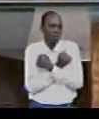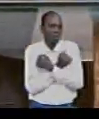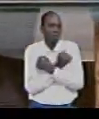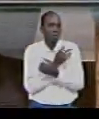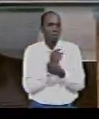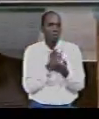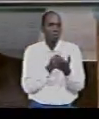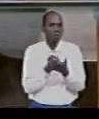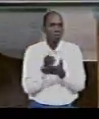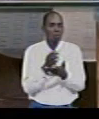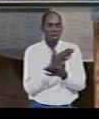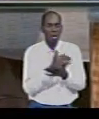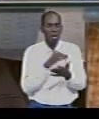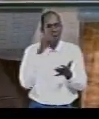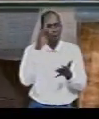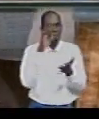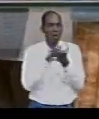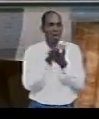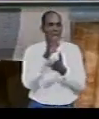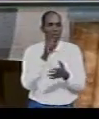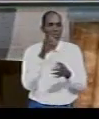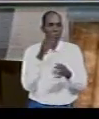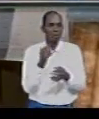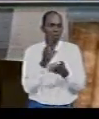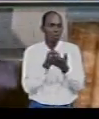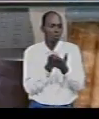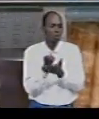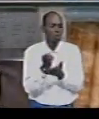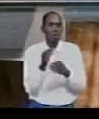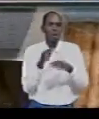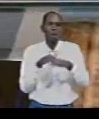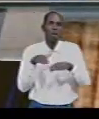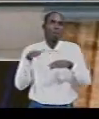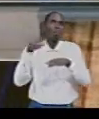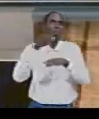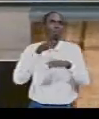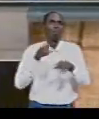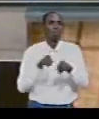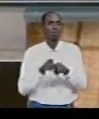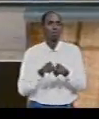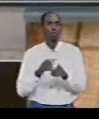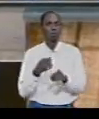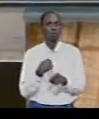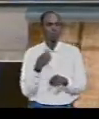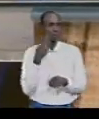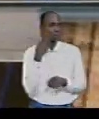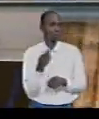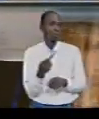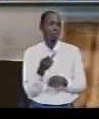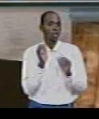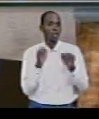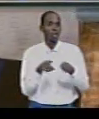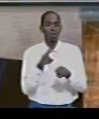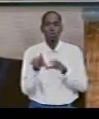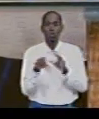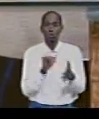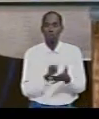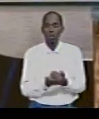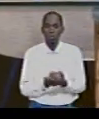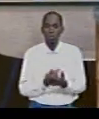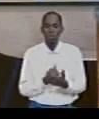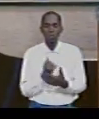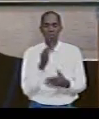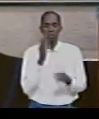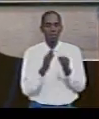and believes the truth above even me. Look at that. Can you do that? If something